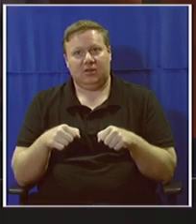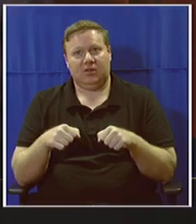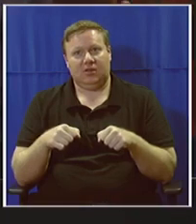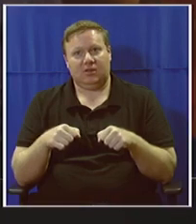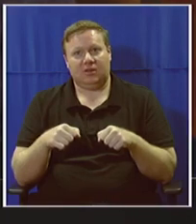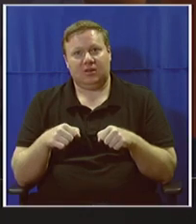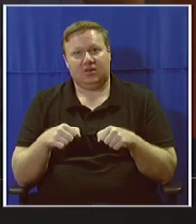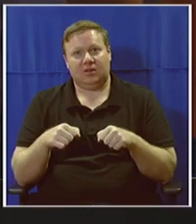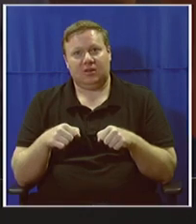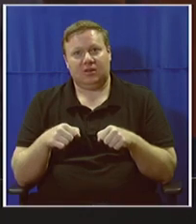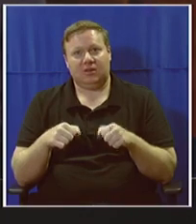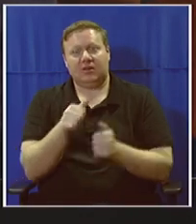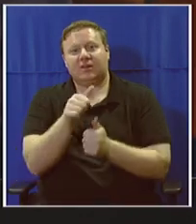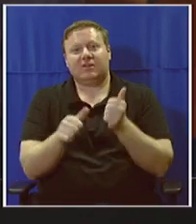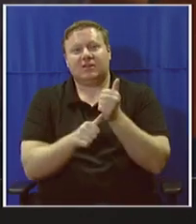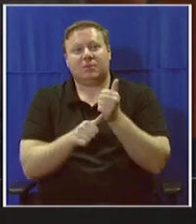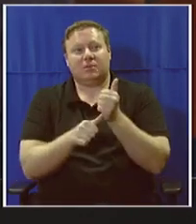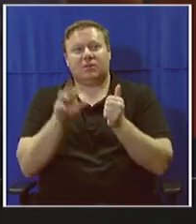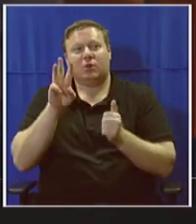what the Deputy Chief Whip of the ANC has just raised